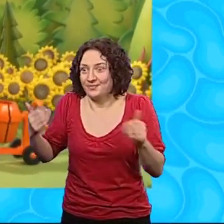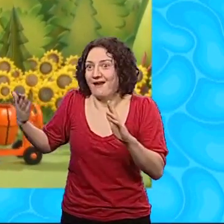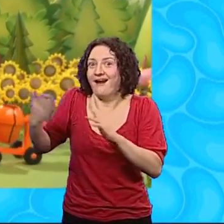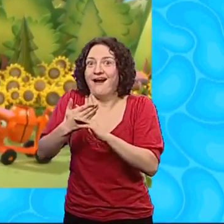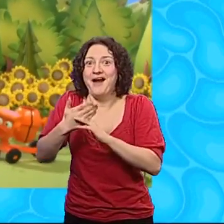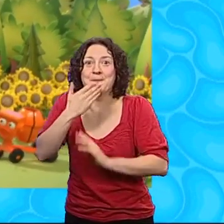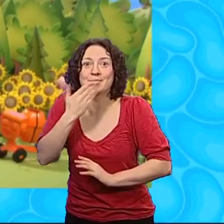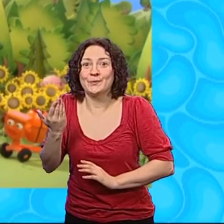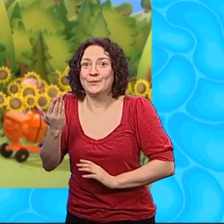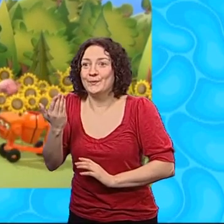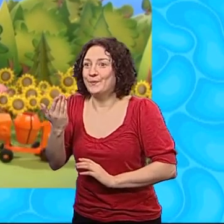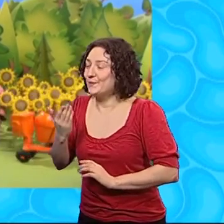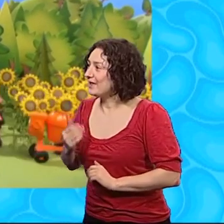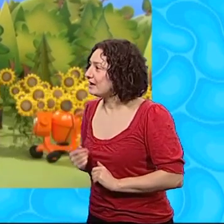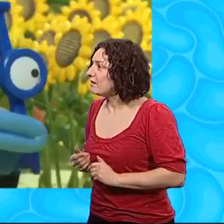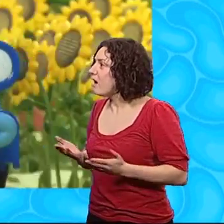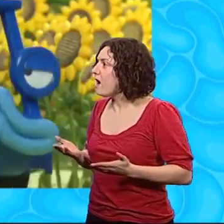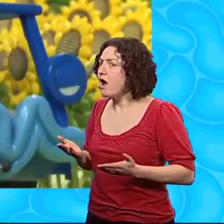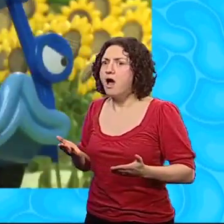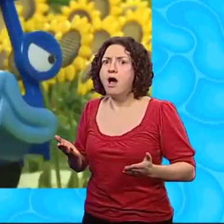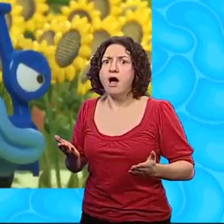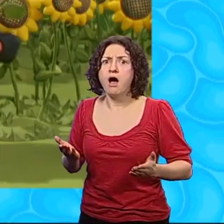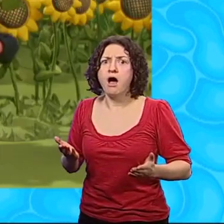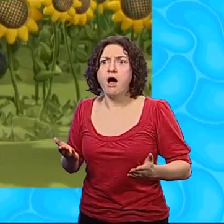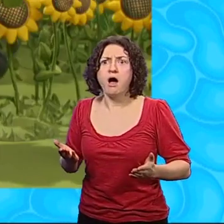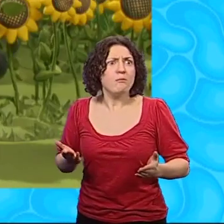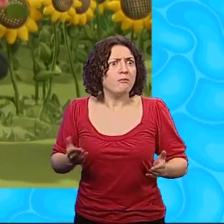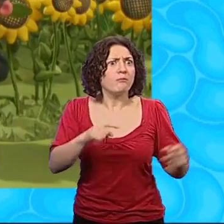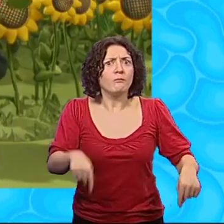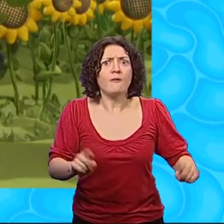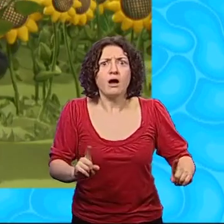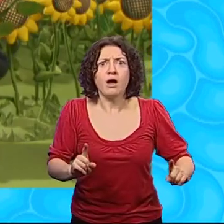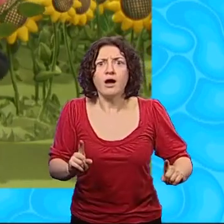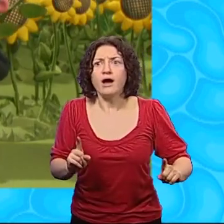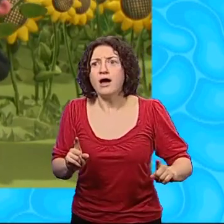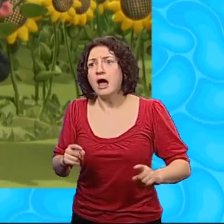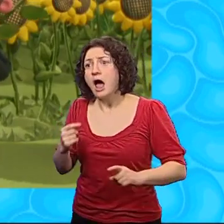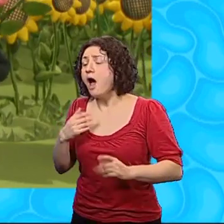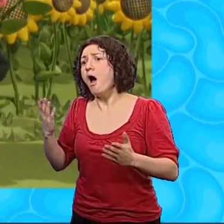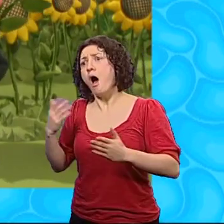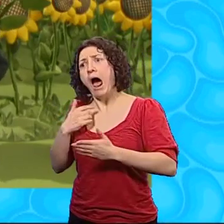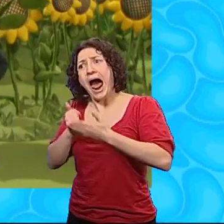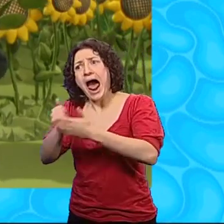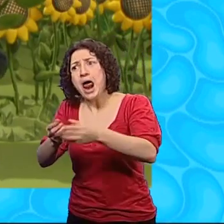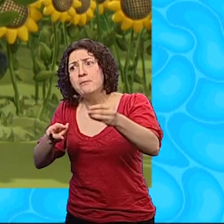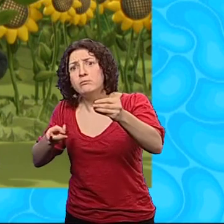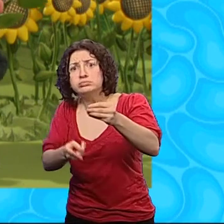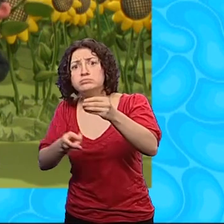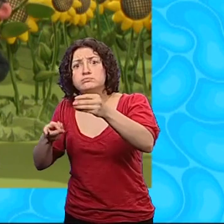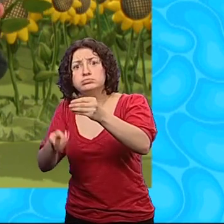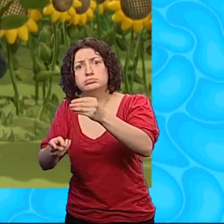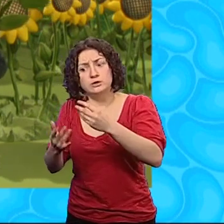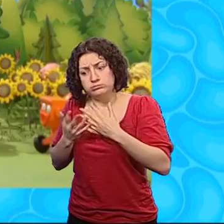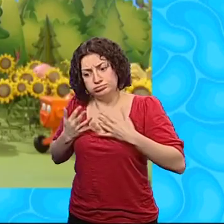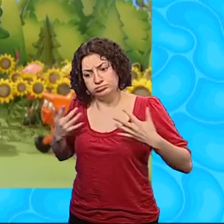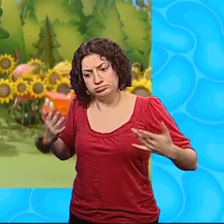Disturb us here. Mr. Bentley, what are you doing here? Helping with the harvest, Lofty. Many hands make light